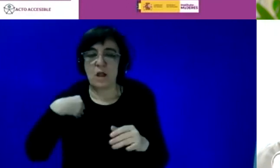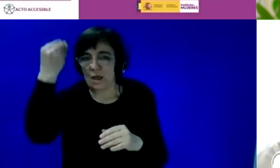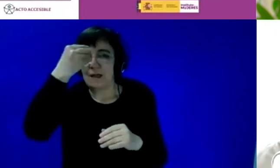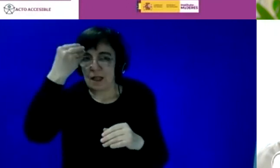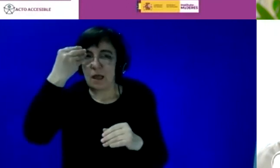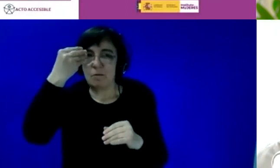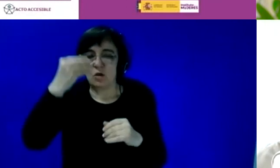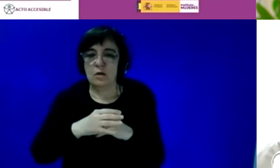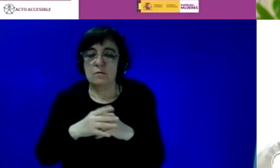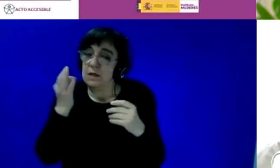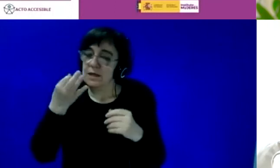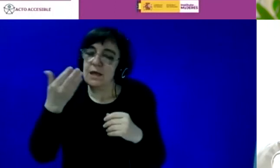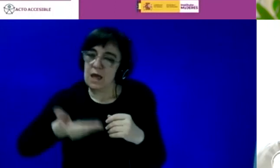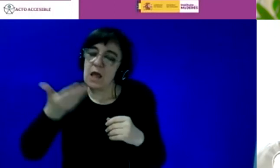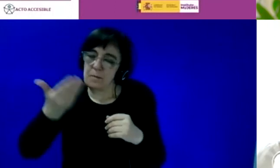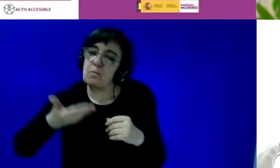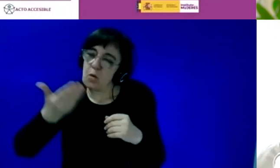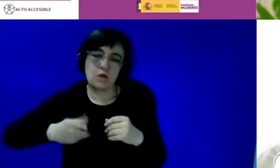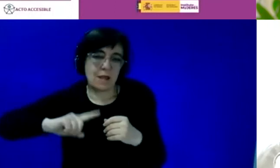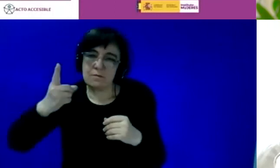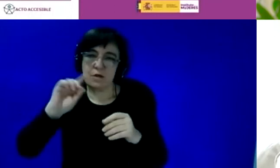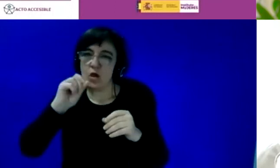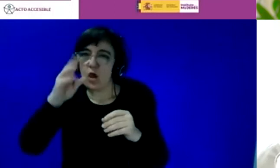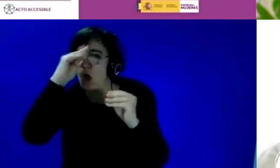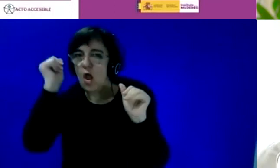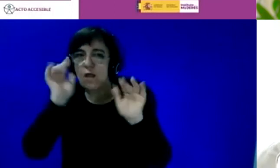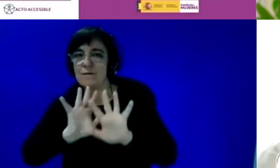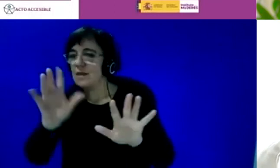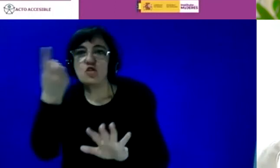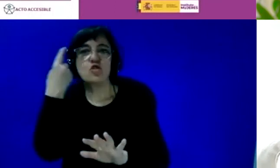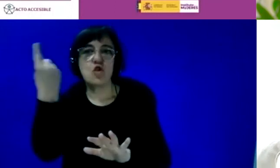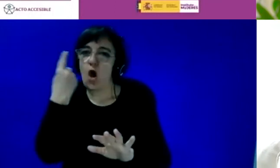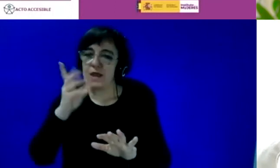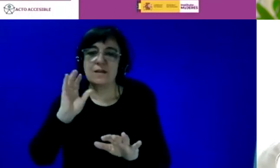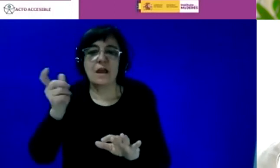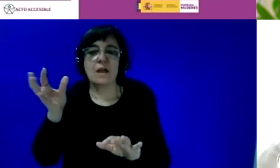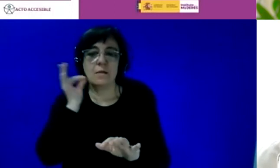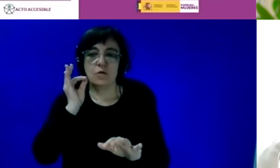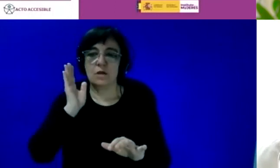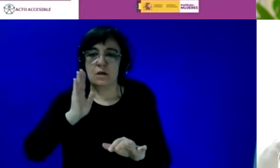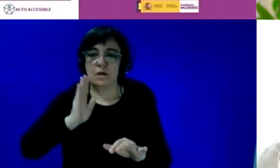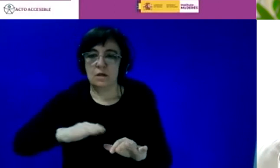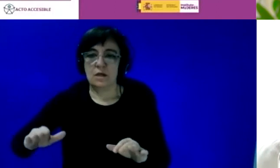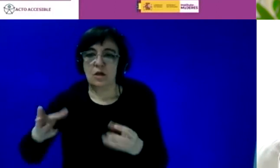perhaps some difficulties due to the language barrier, but we felt it was very important not to leave